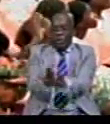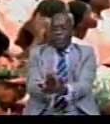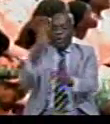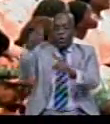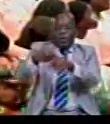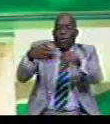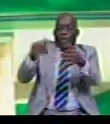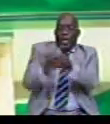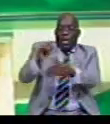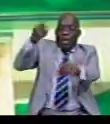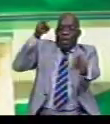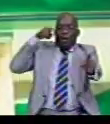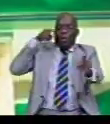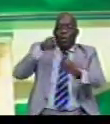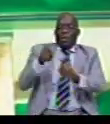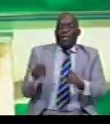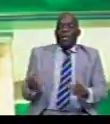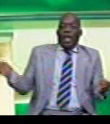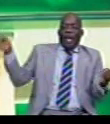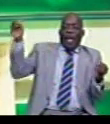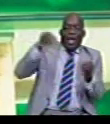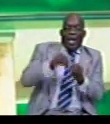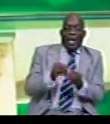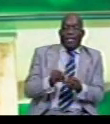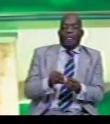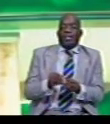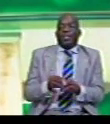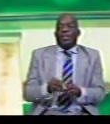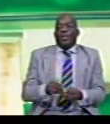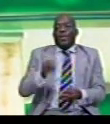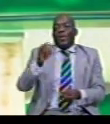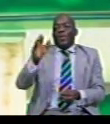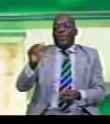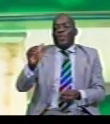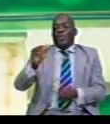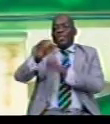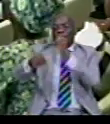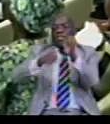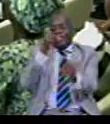have an extra 15 years.